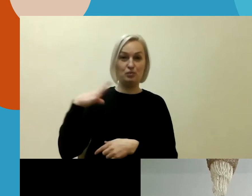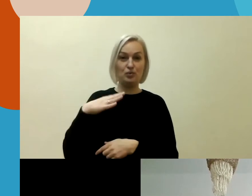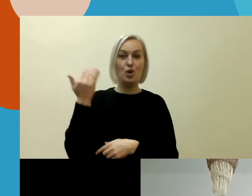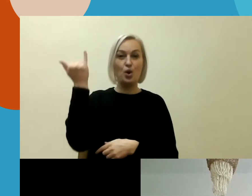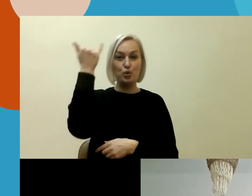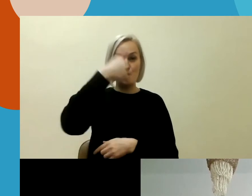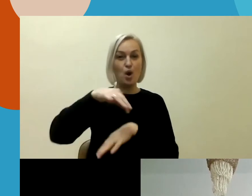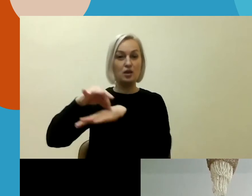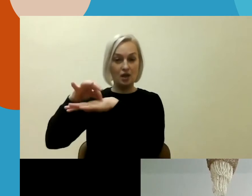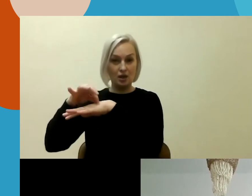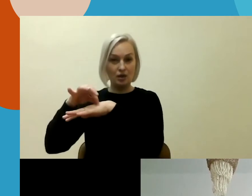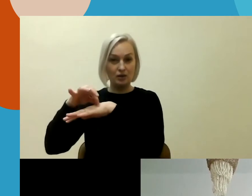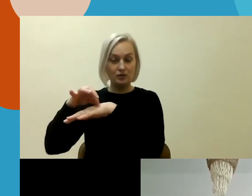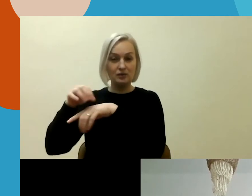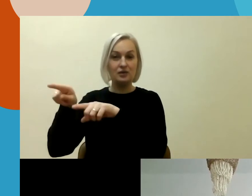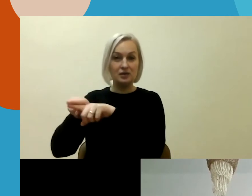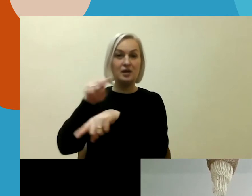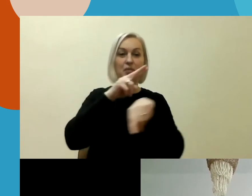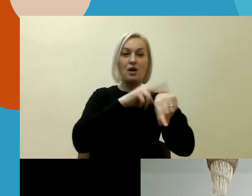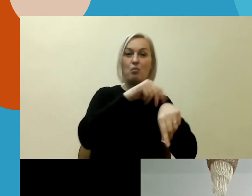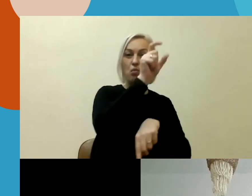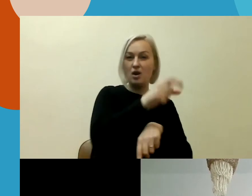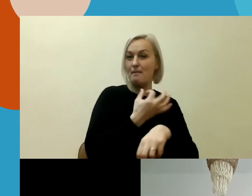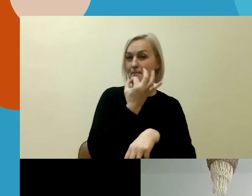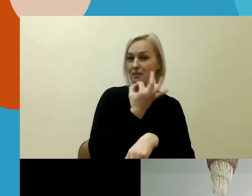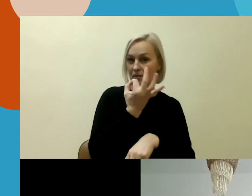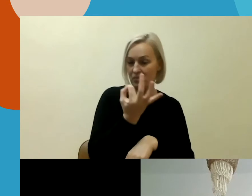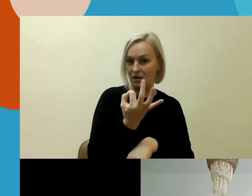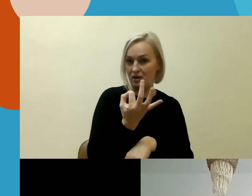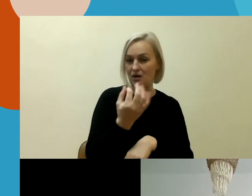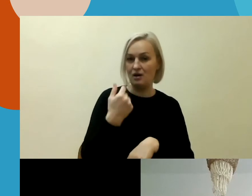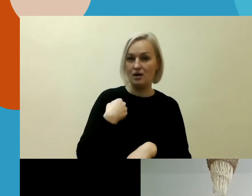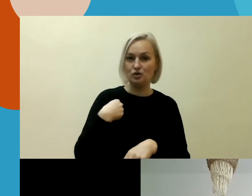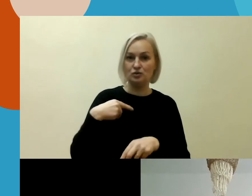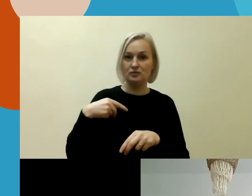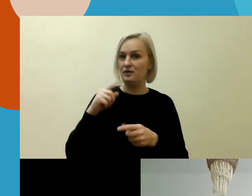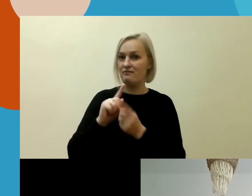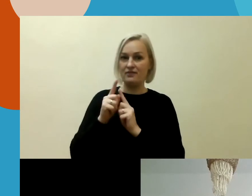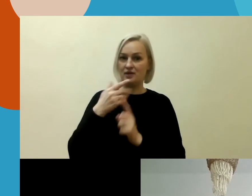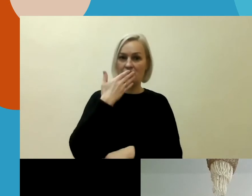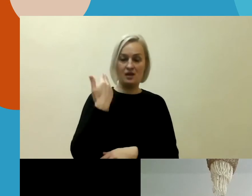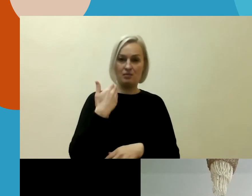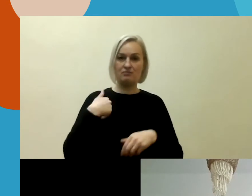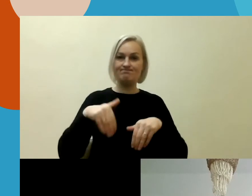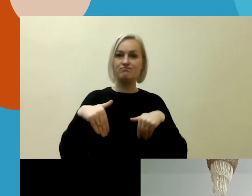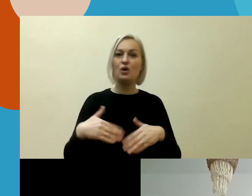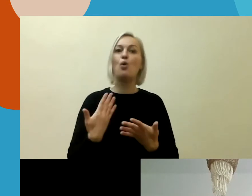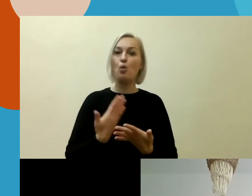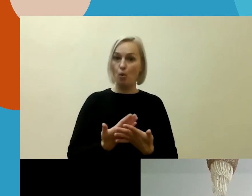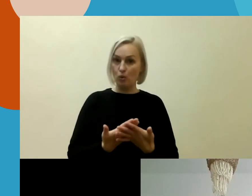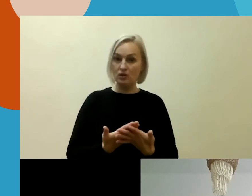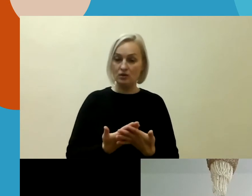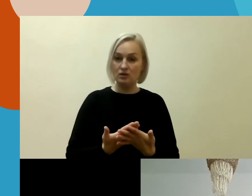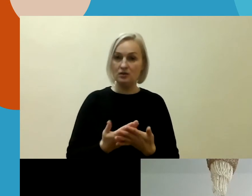I stopped interpreting into English for a guest that happened to be of color